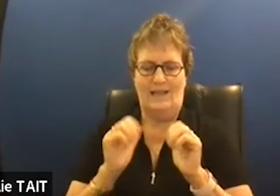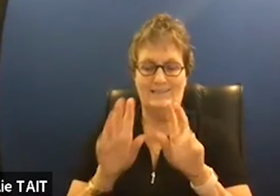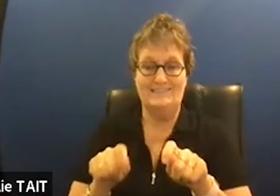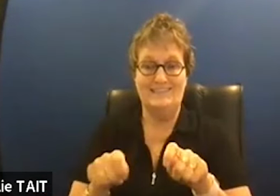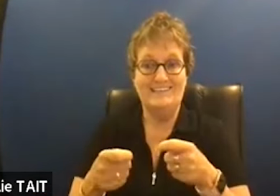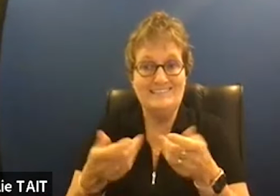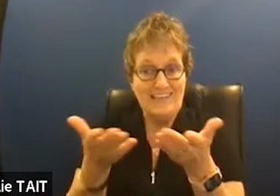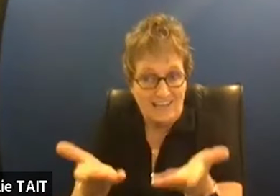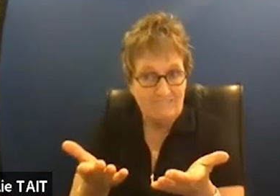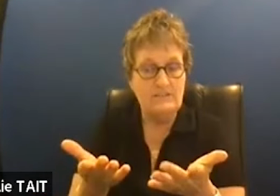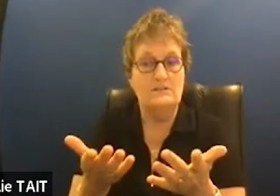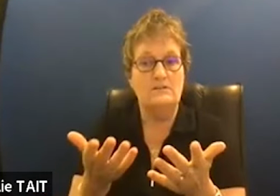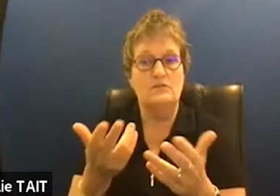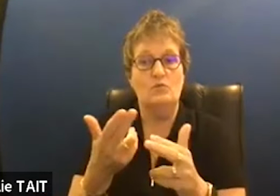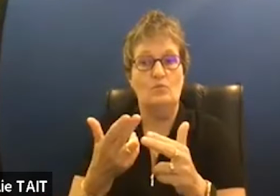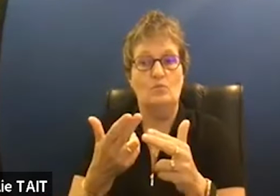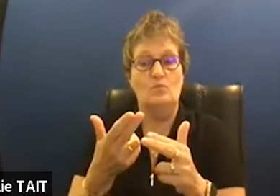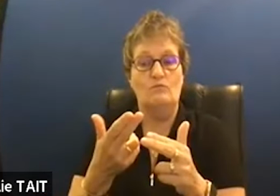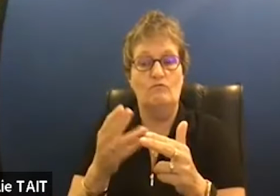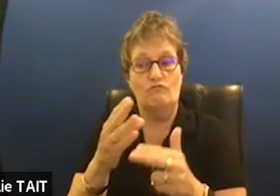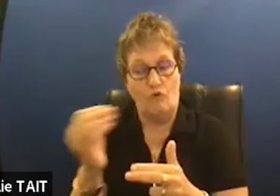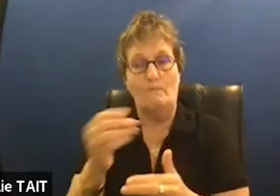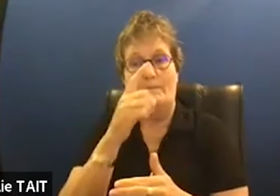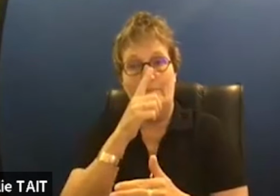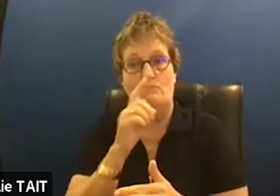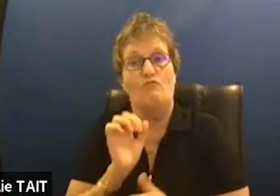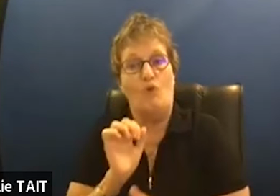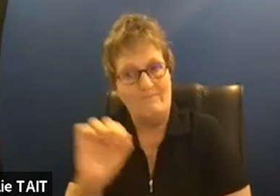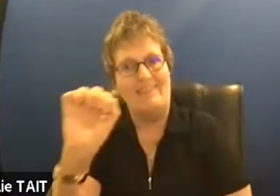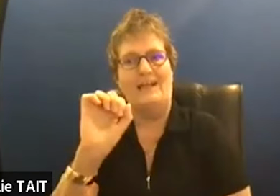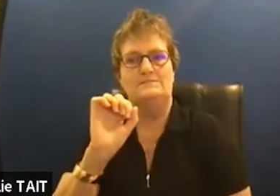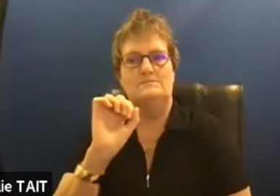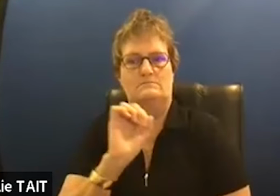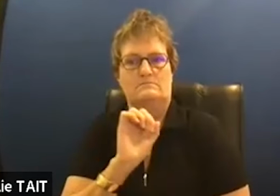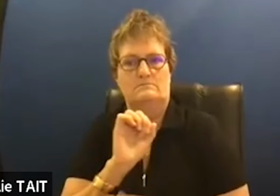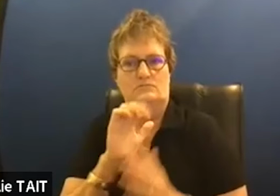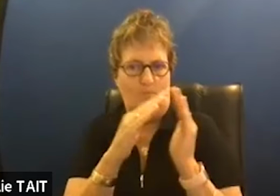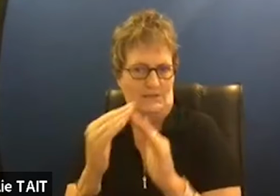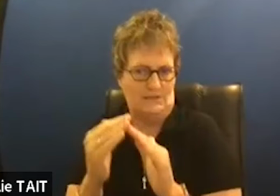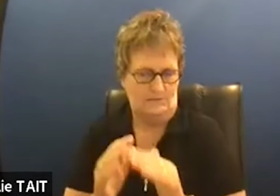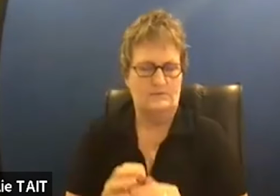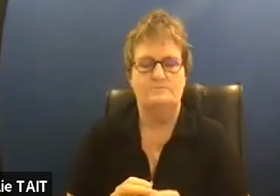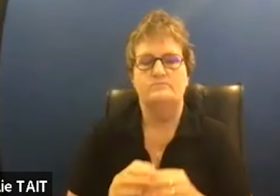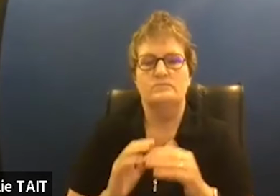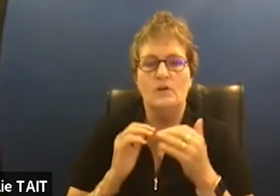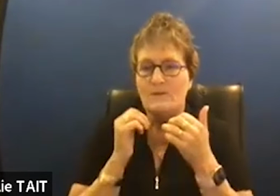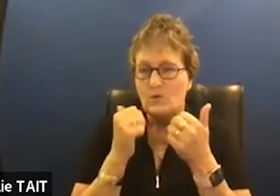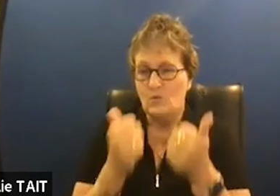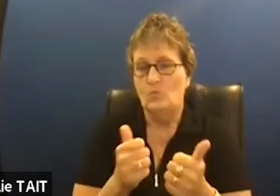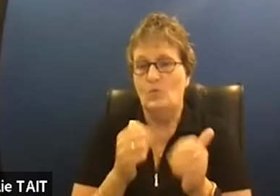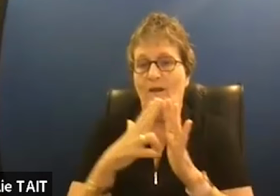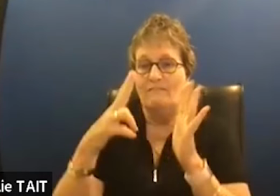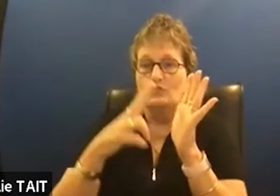ally training does quite well in this space, but we could also look at bringing neurodivergent people in to